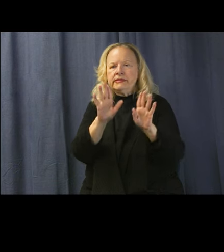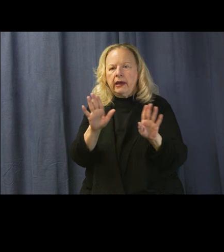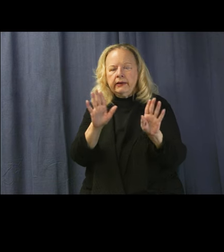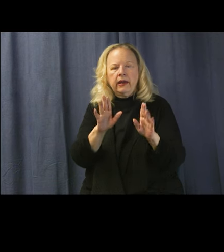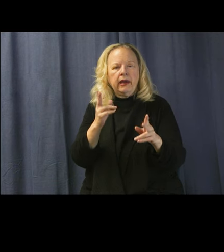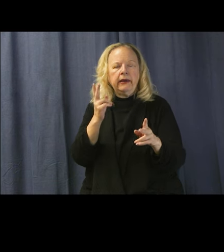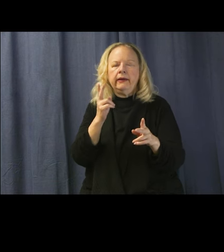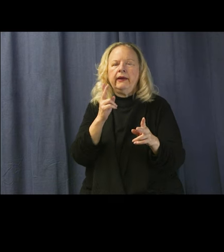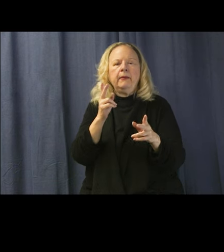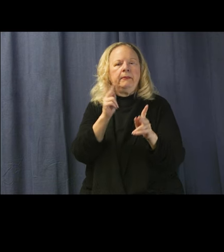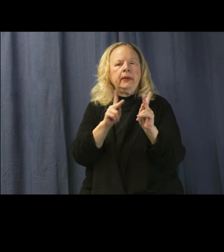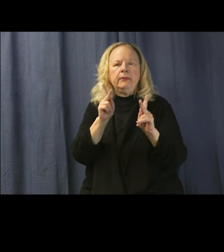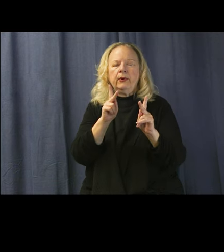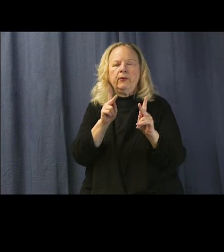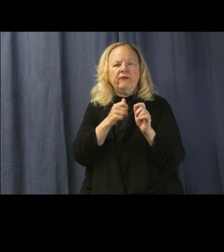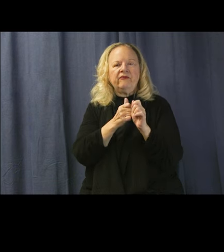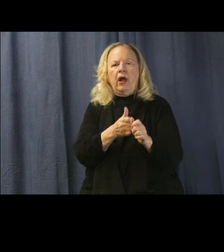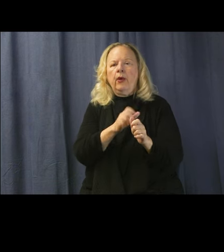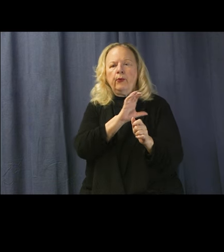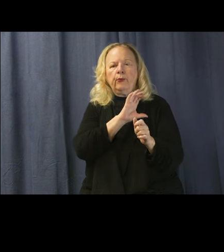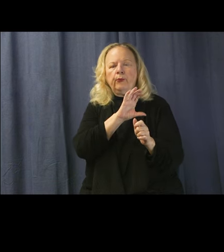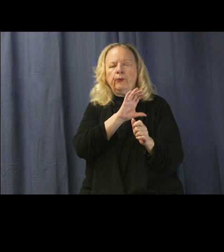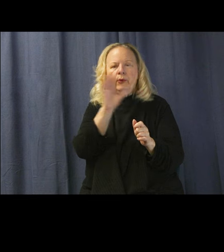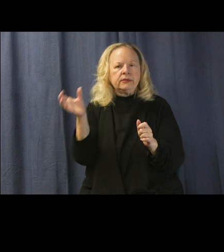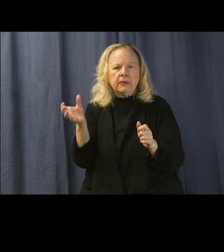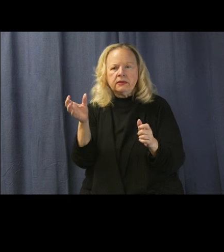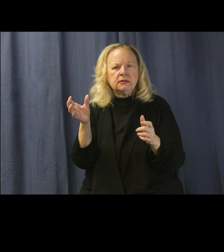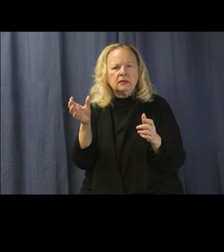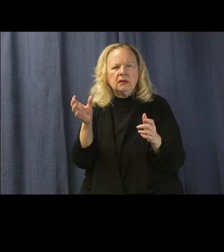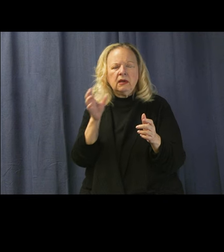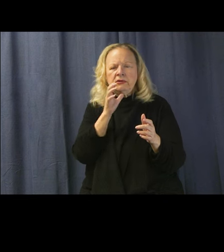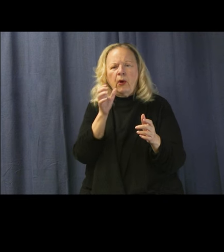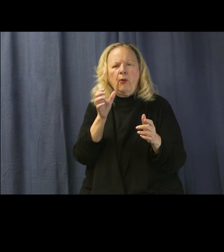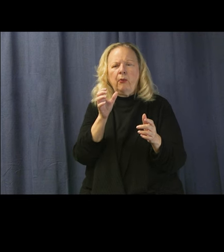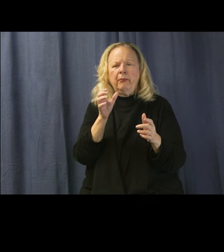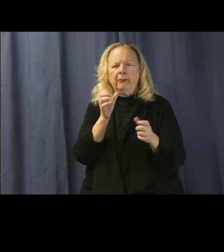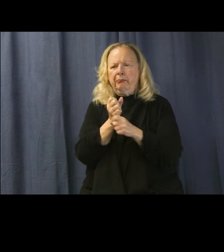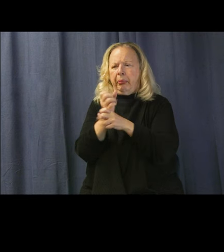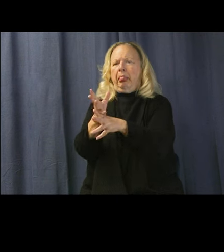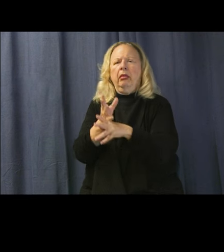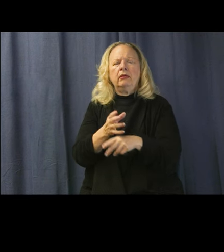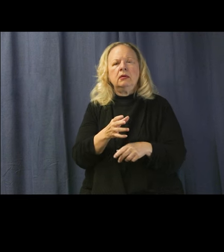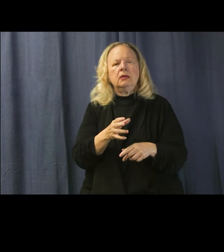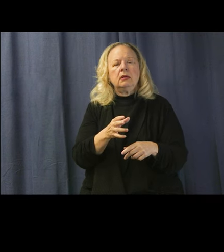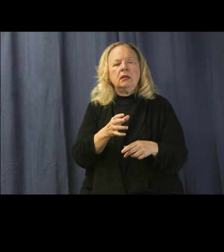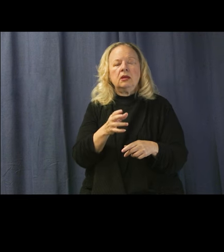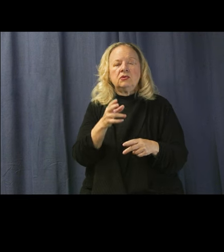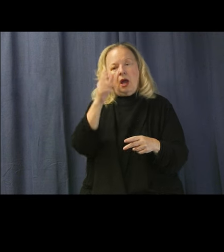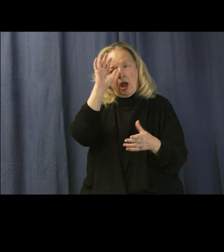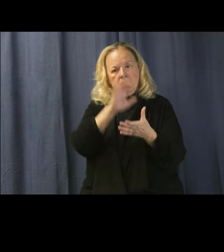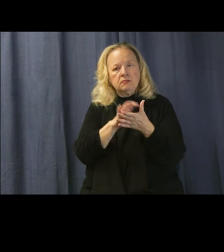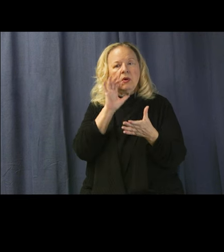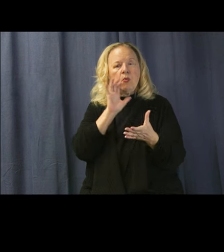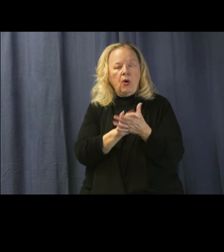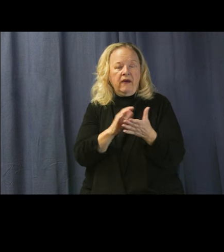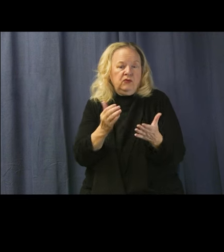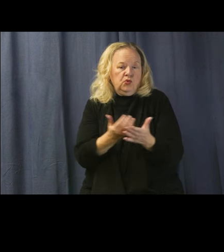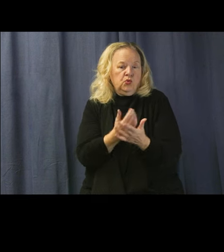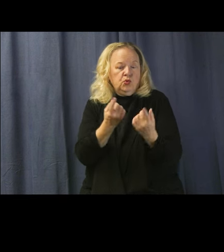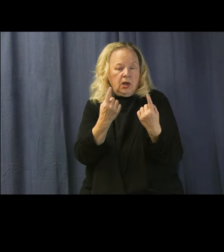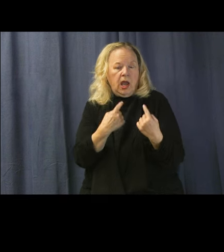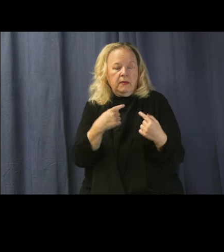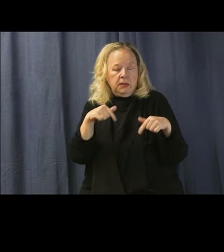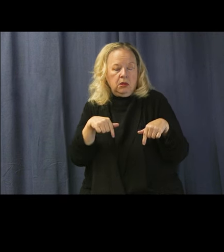knock Christmas keepers. As a matter of fact, there was a couple who had come to El Shaddai. They were kind of new to all